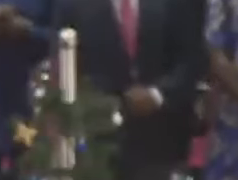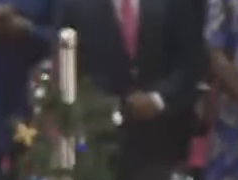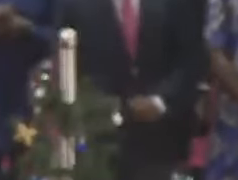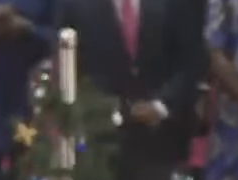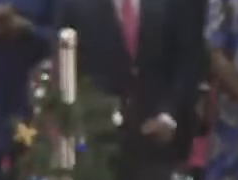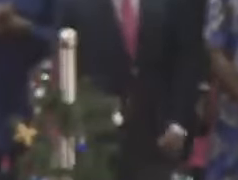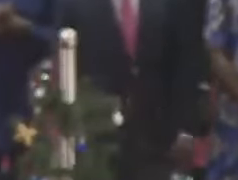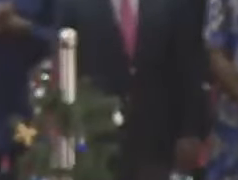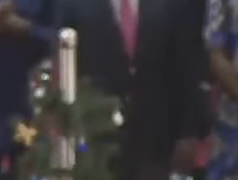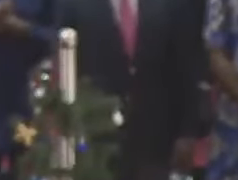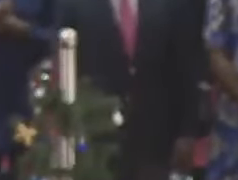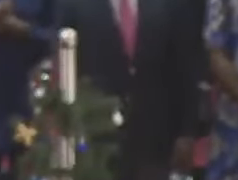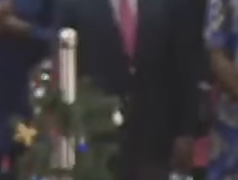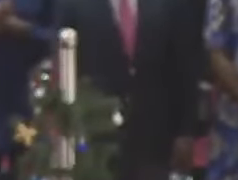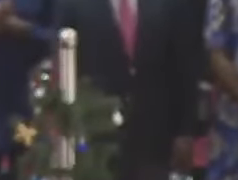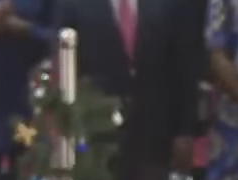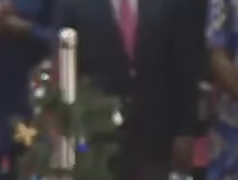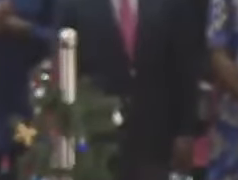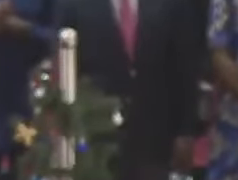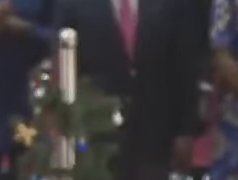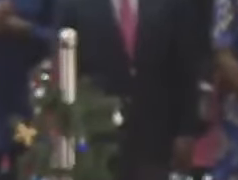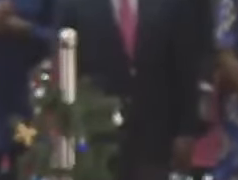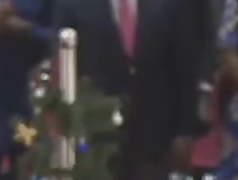And wherever they go now,